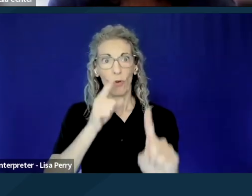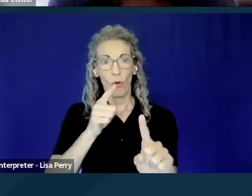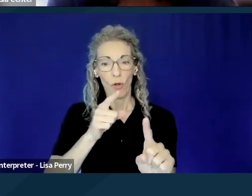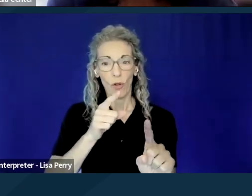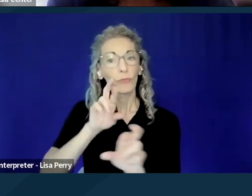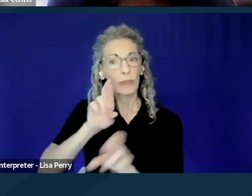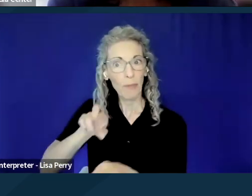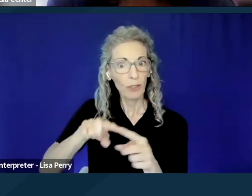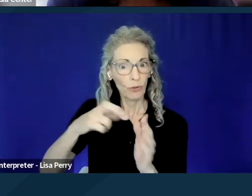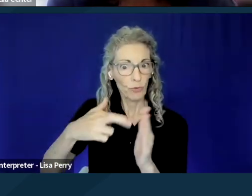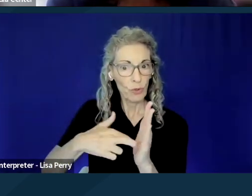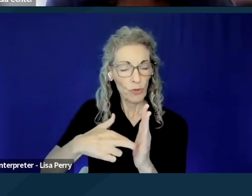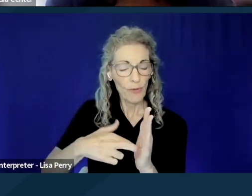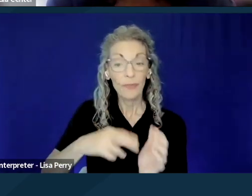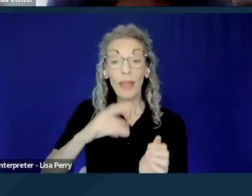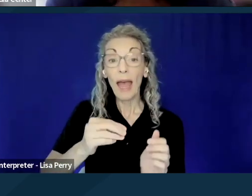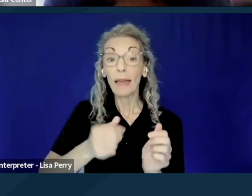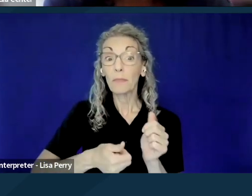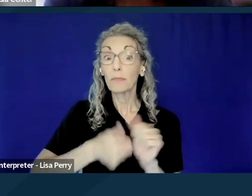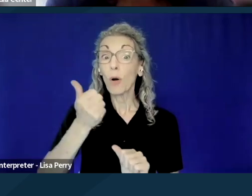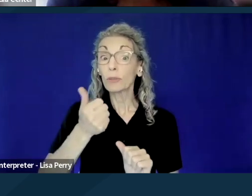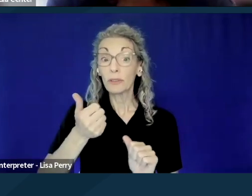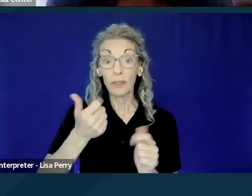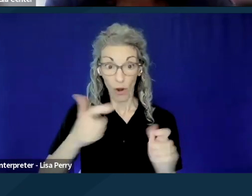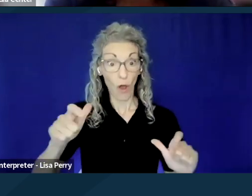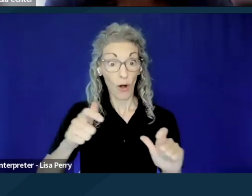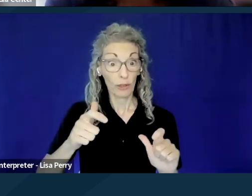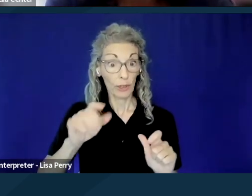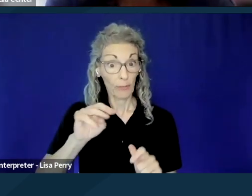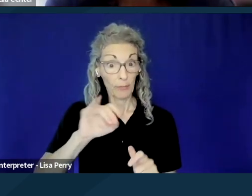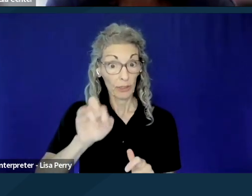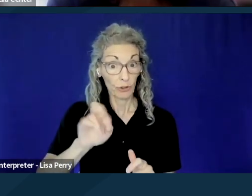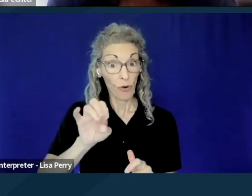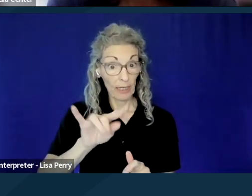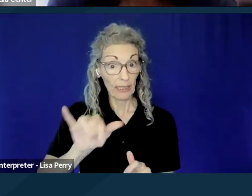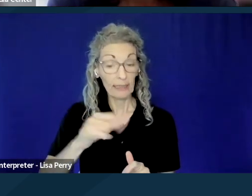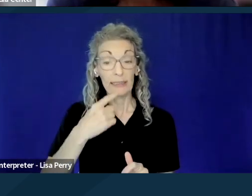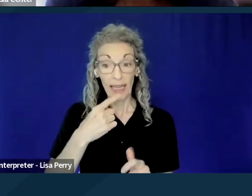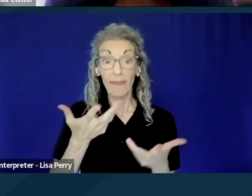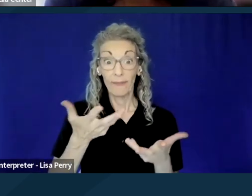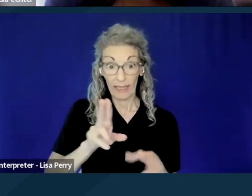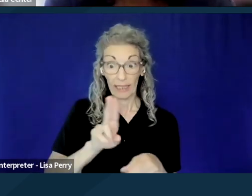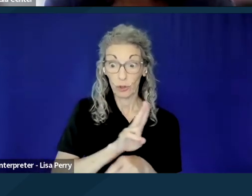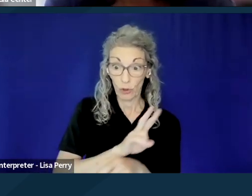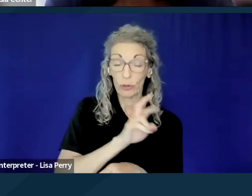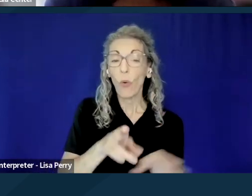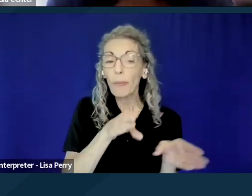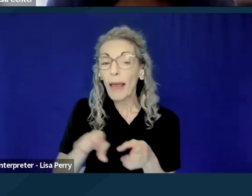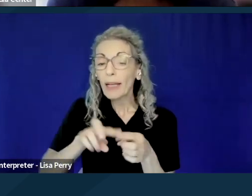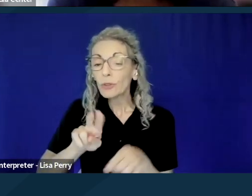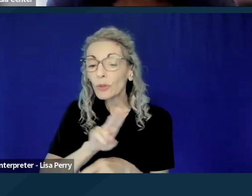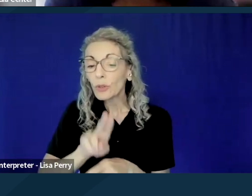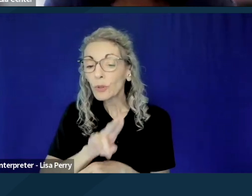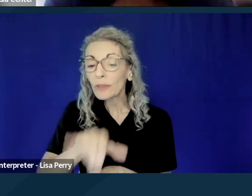that large majorities reported that they are using or planning to use their this